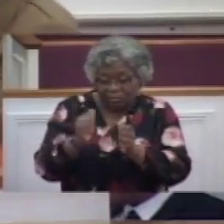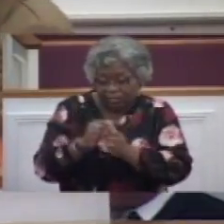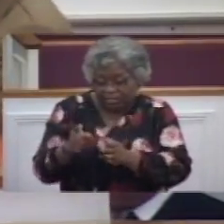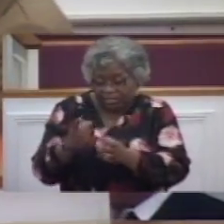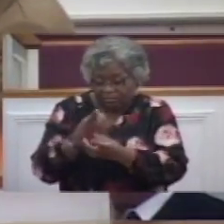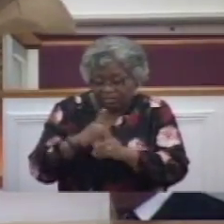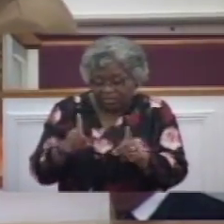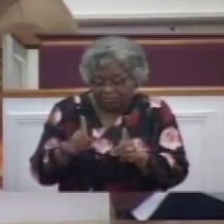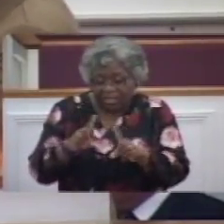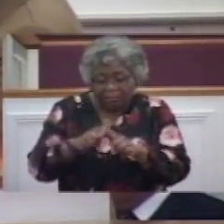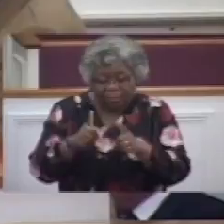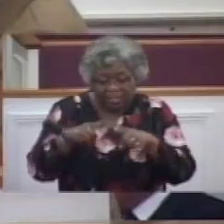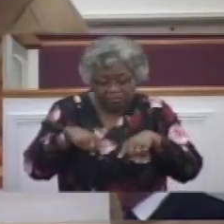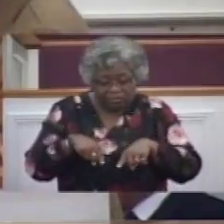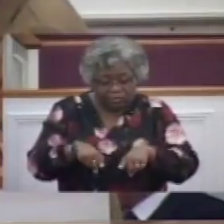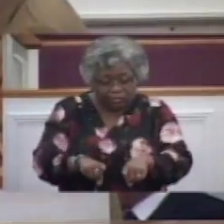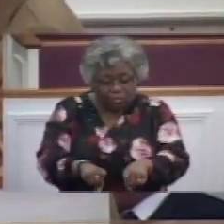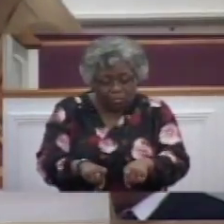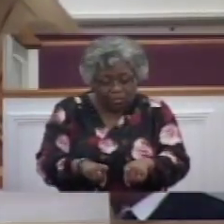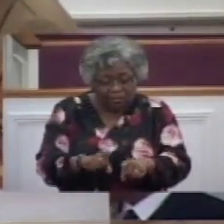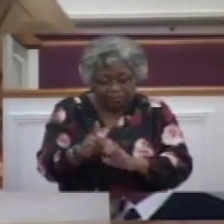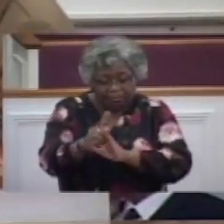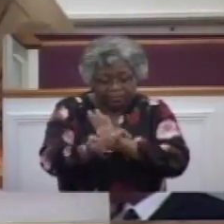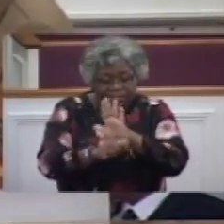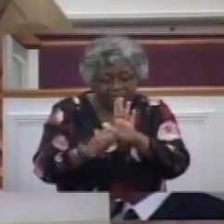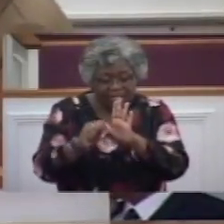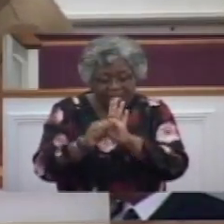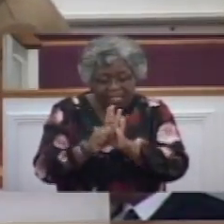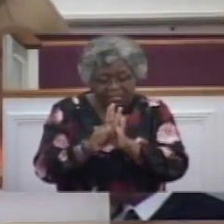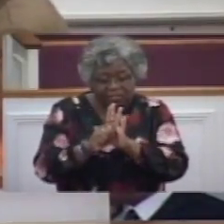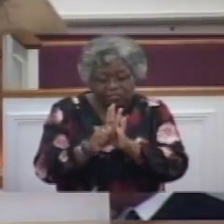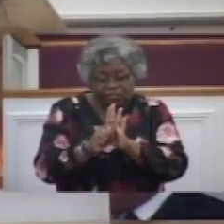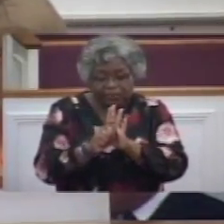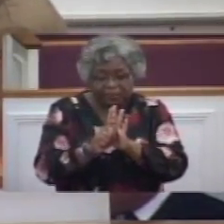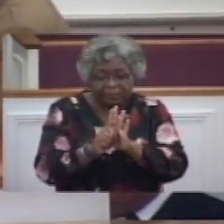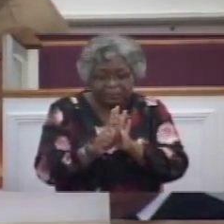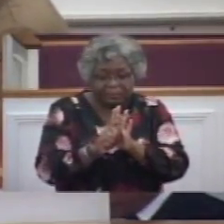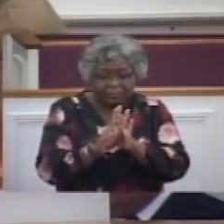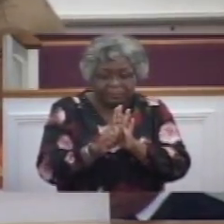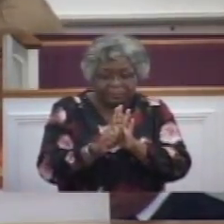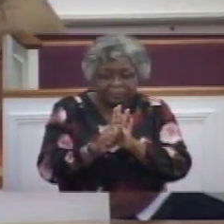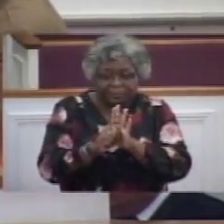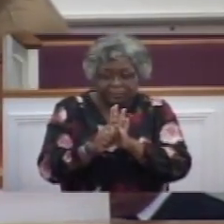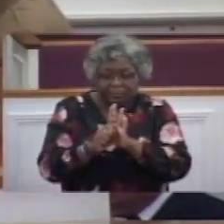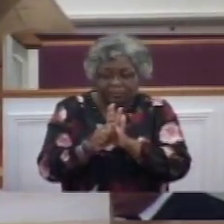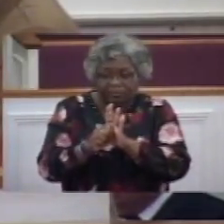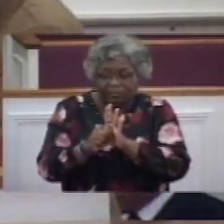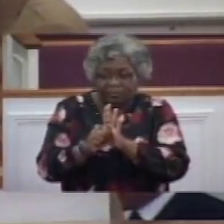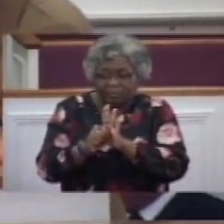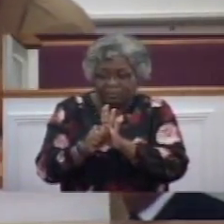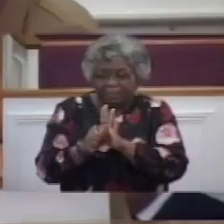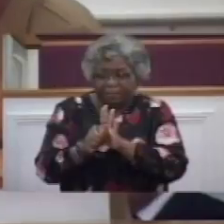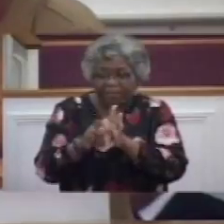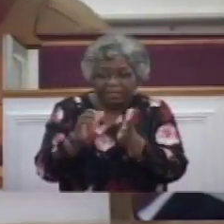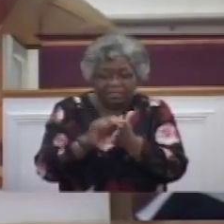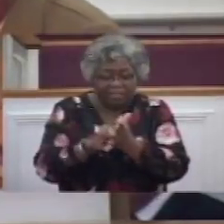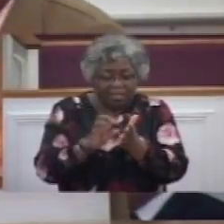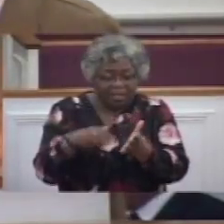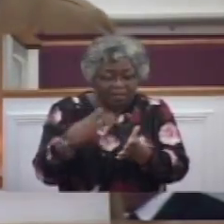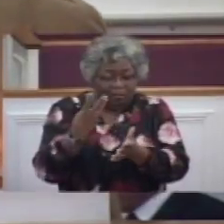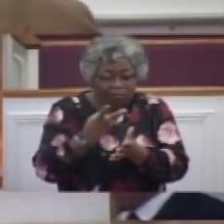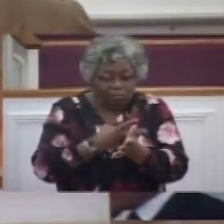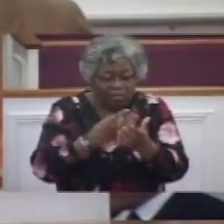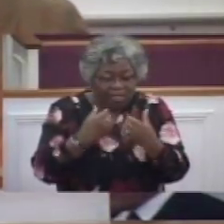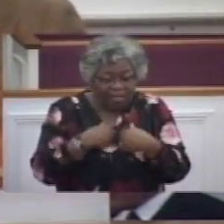is during this age, which is called the dispensation of the conscience, that we get